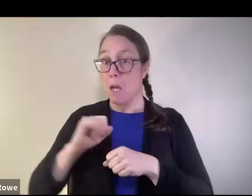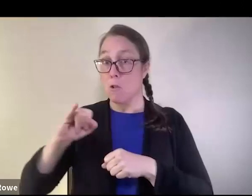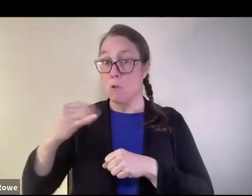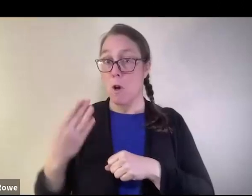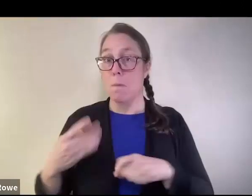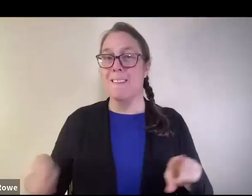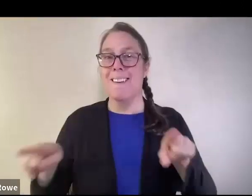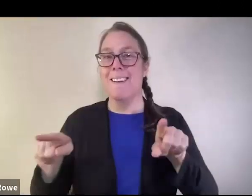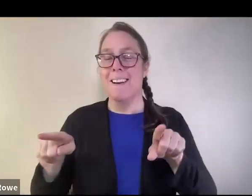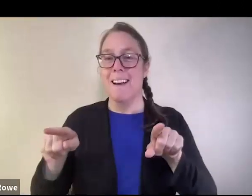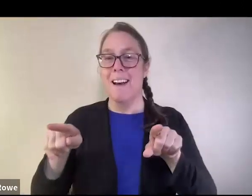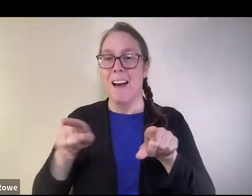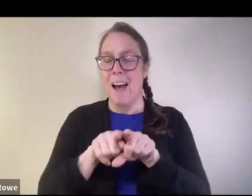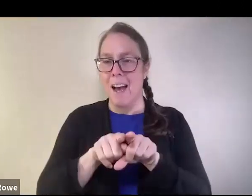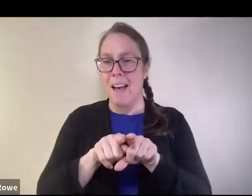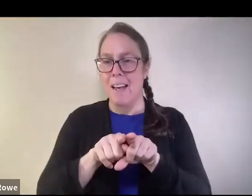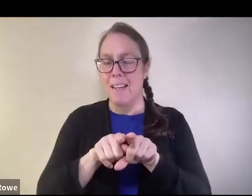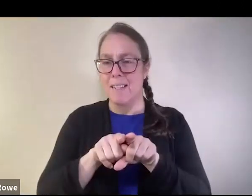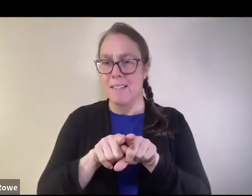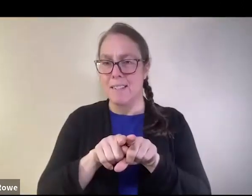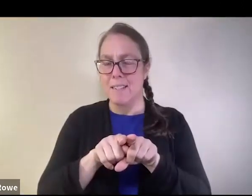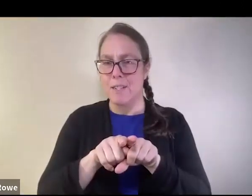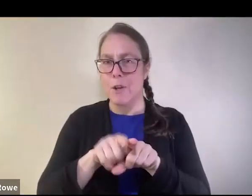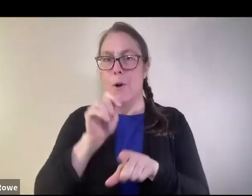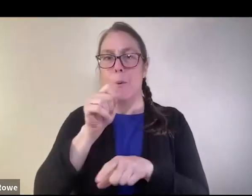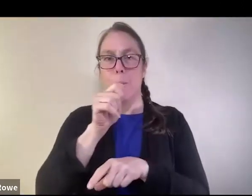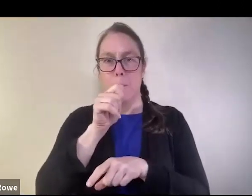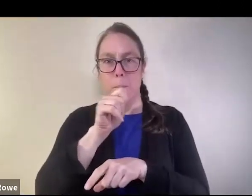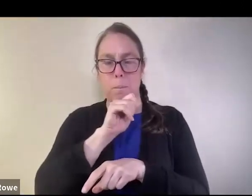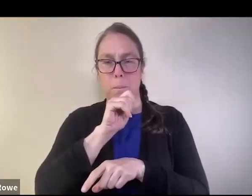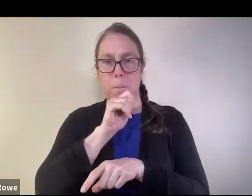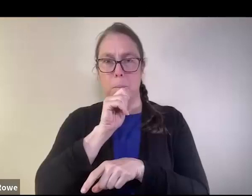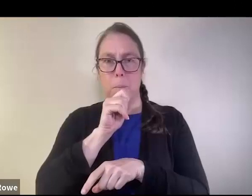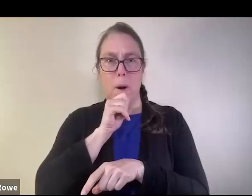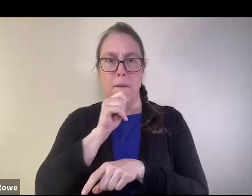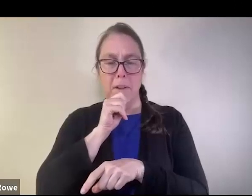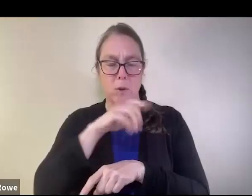as sitters, private duty providers, and